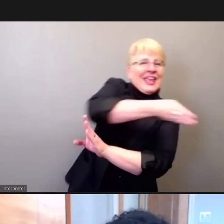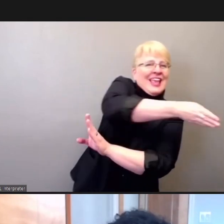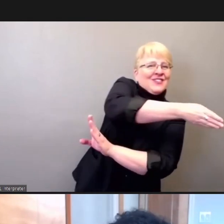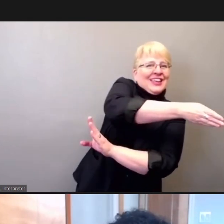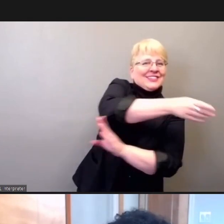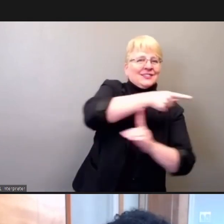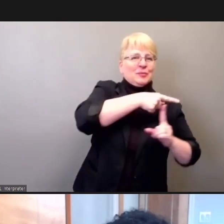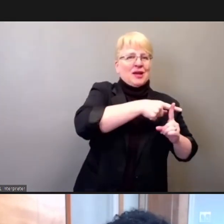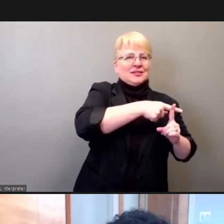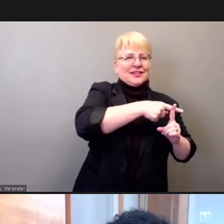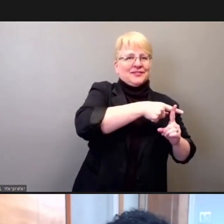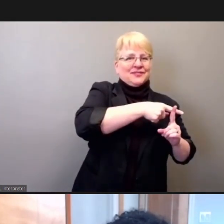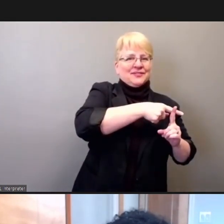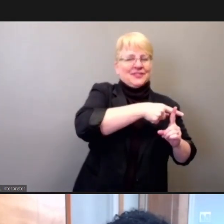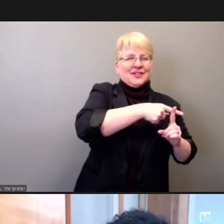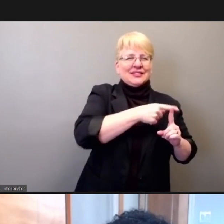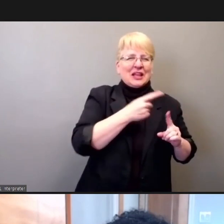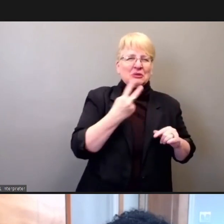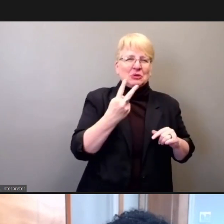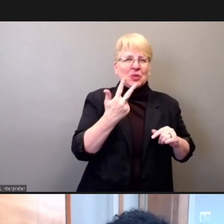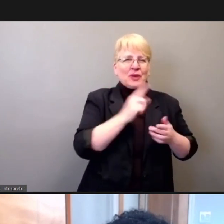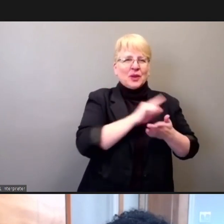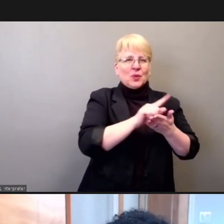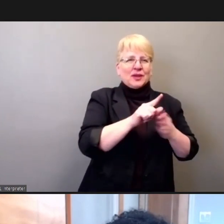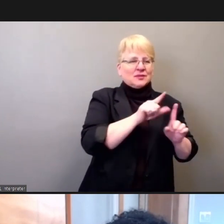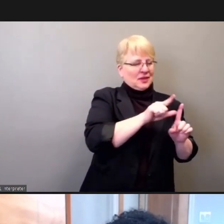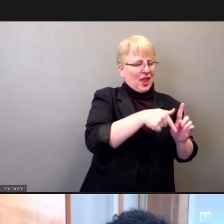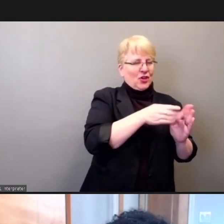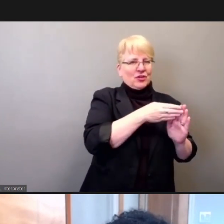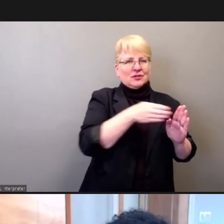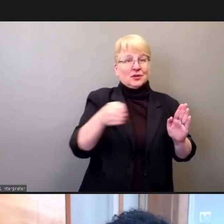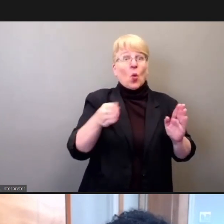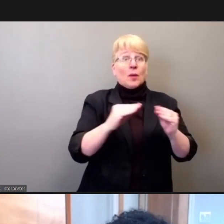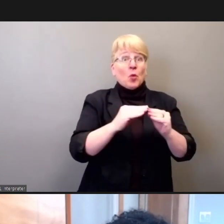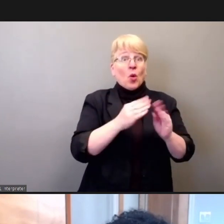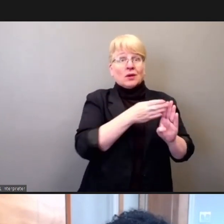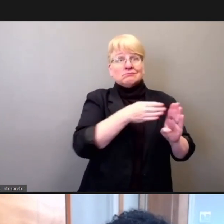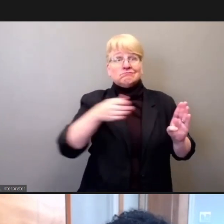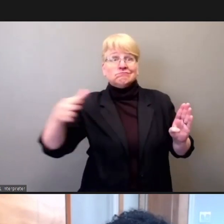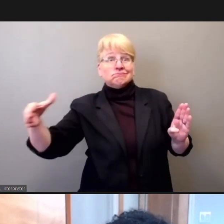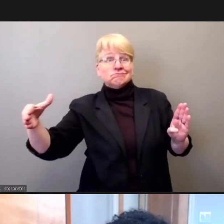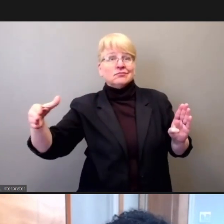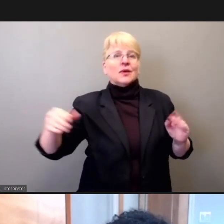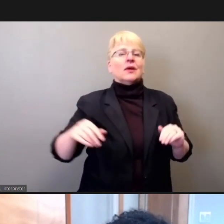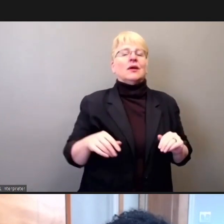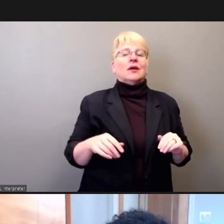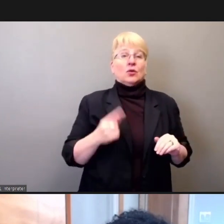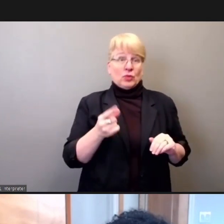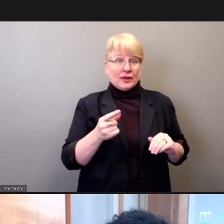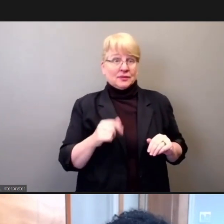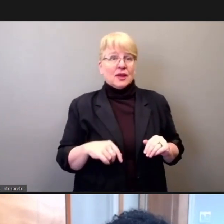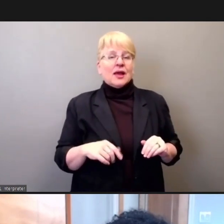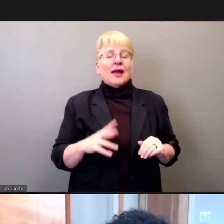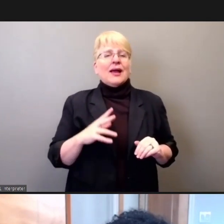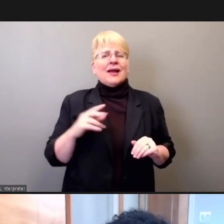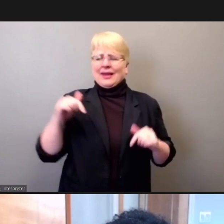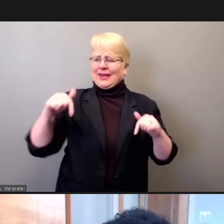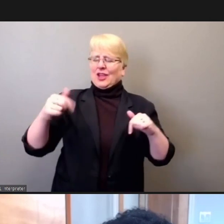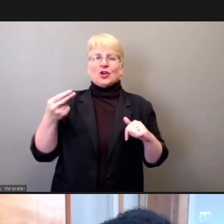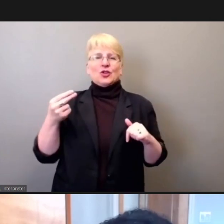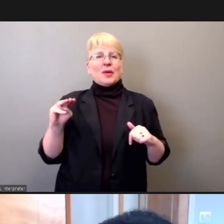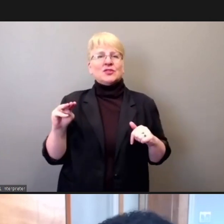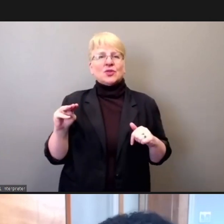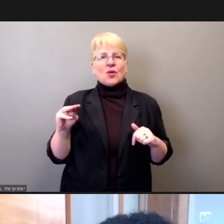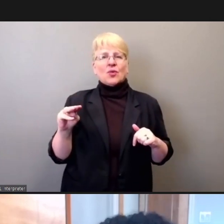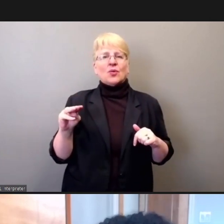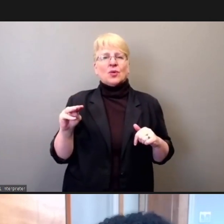delay between all of it. But I also want to say that in New Mexico, it also highlights